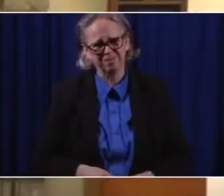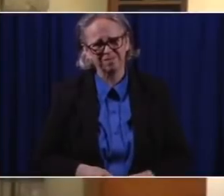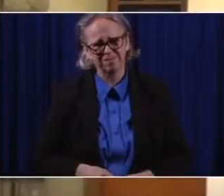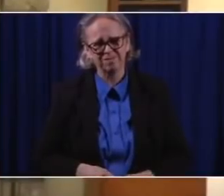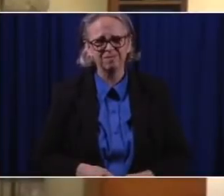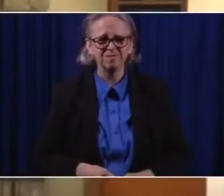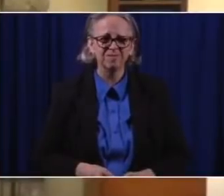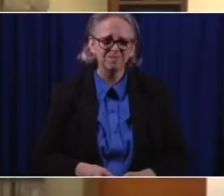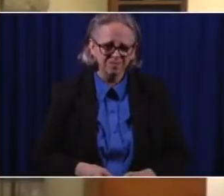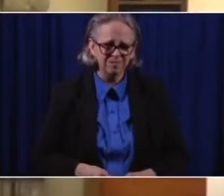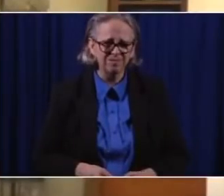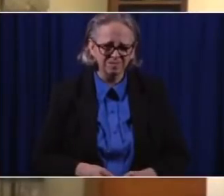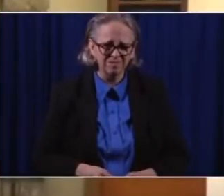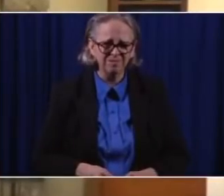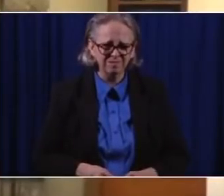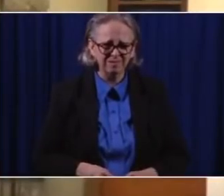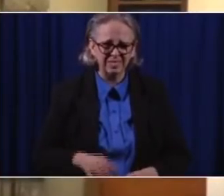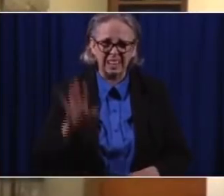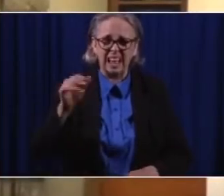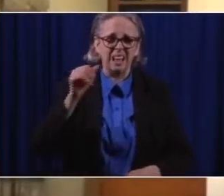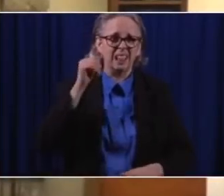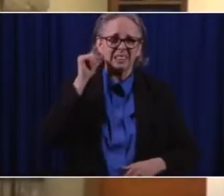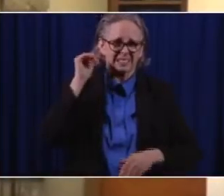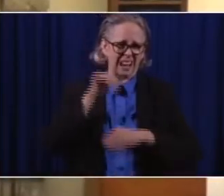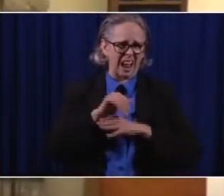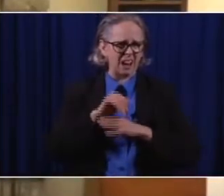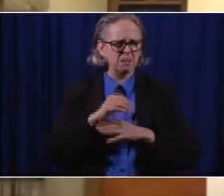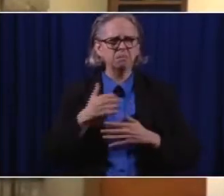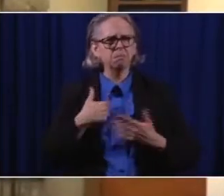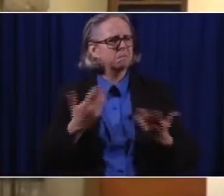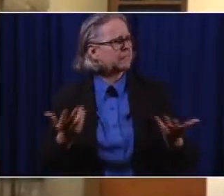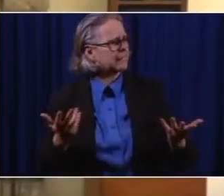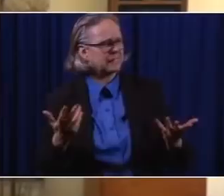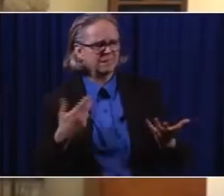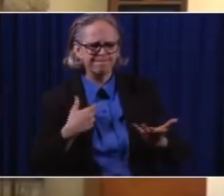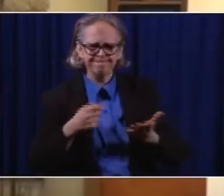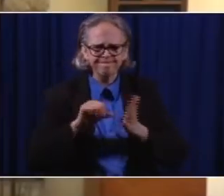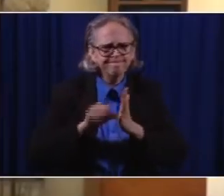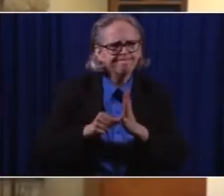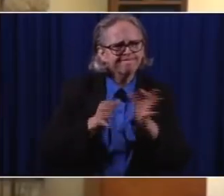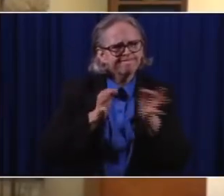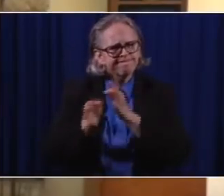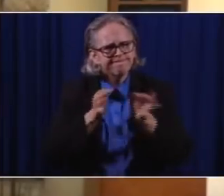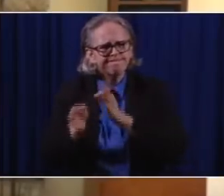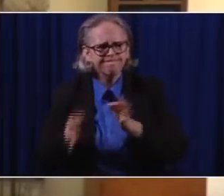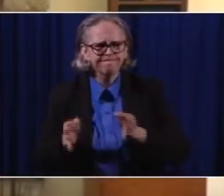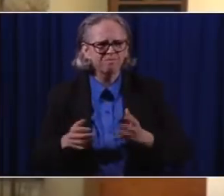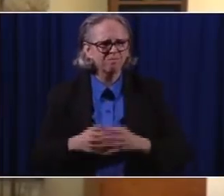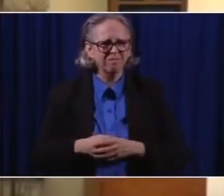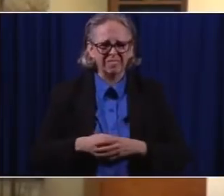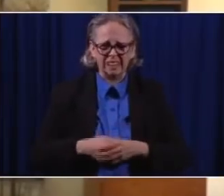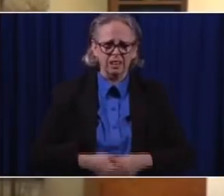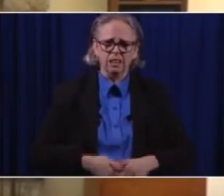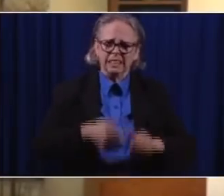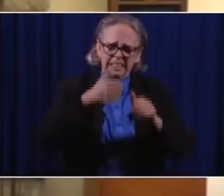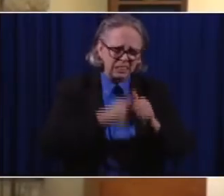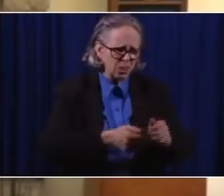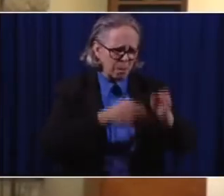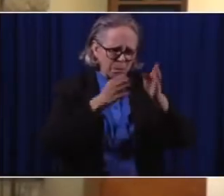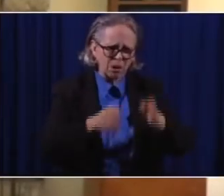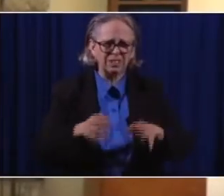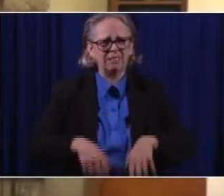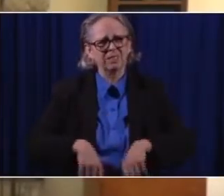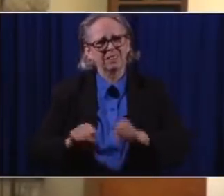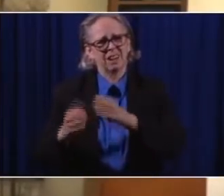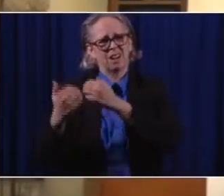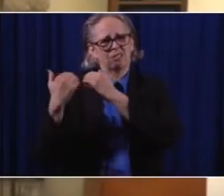individuals in their own lives taking control of things is still the most important thing that can be done. I can't order